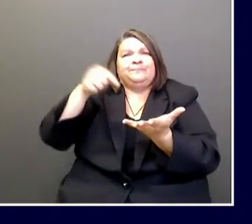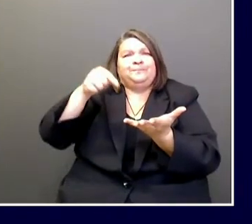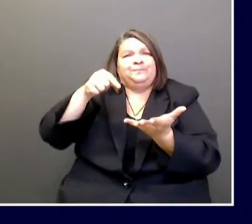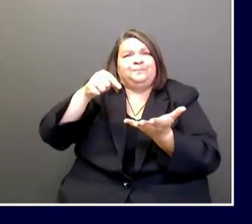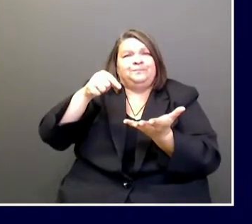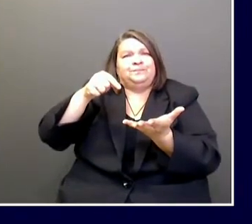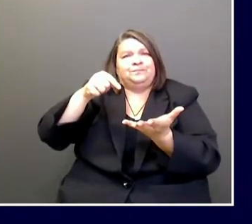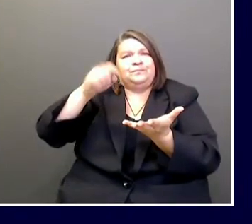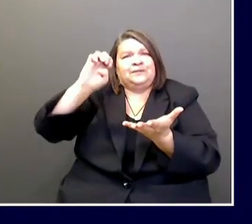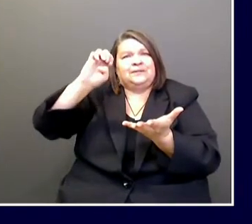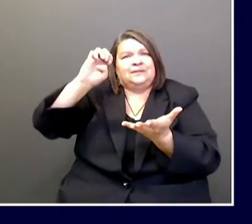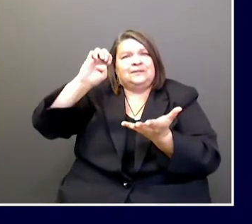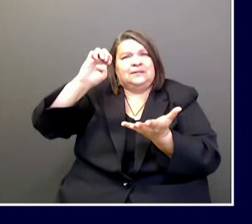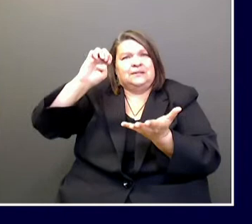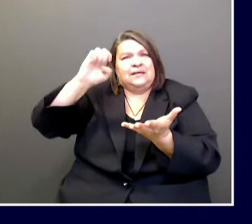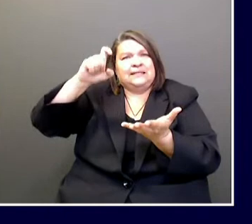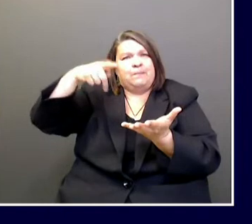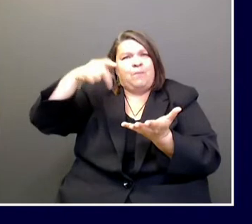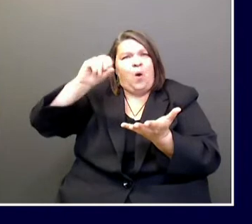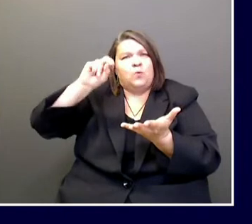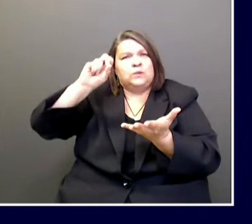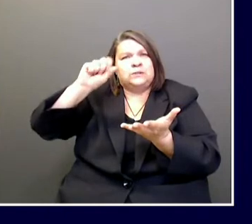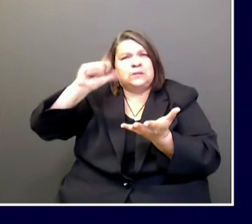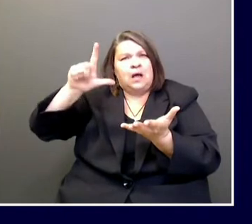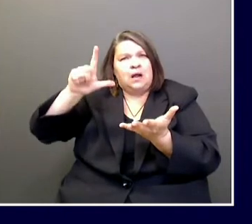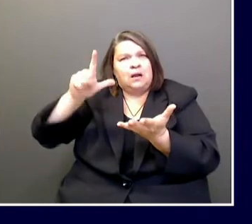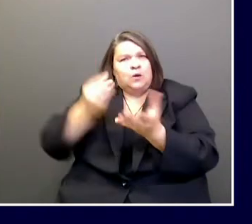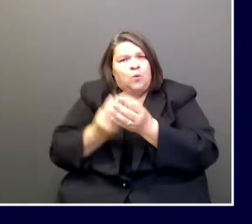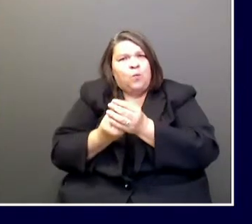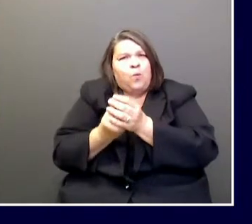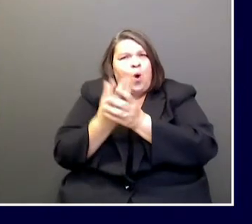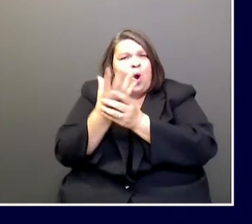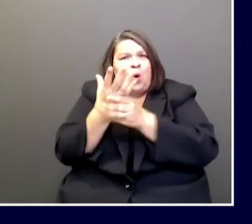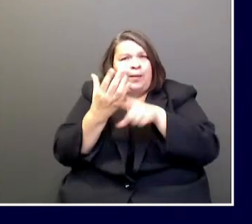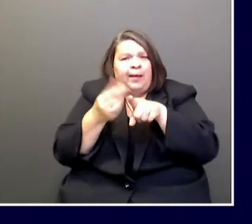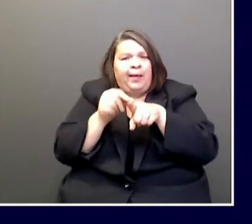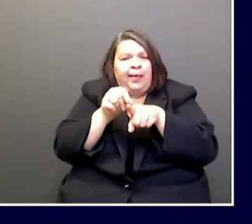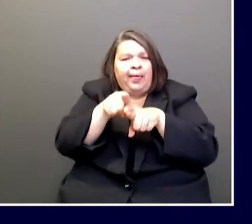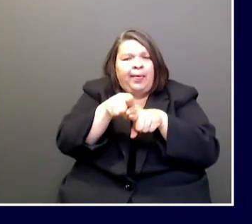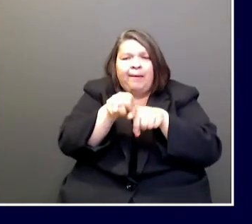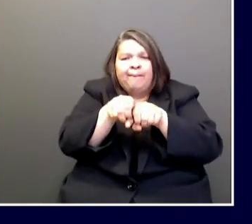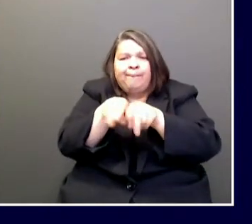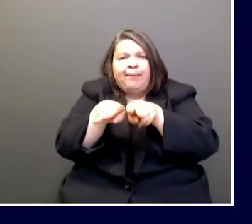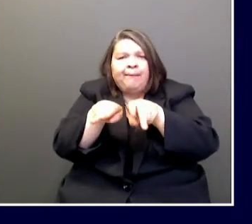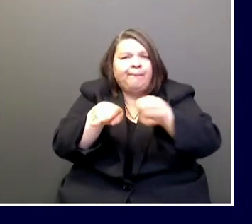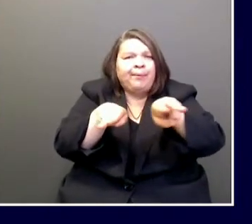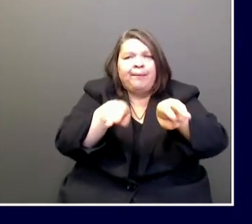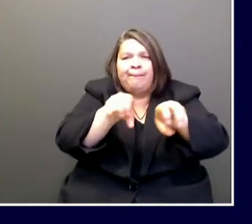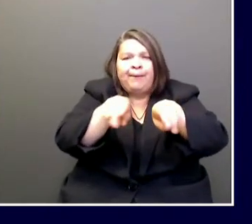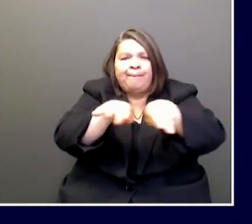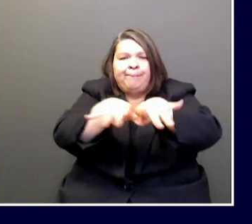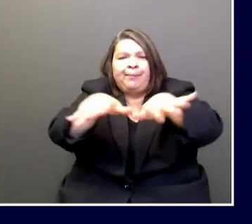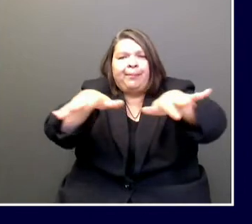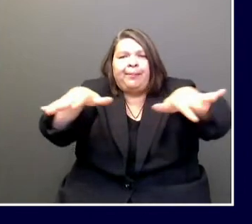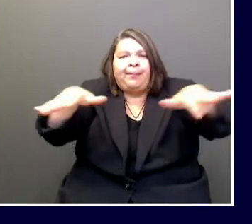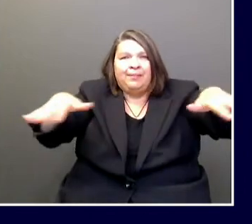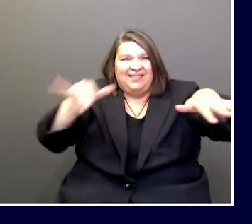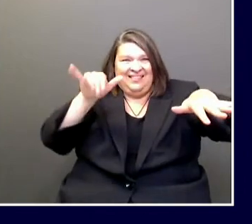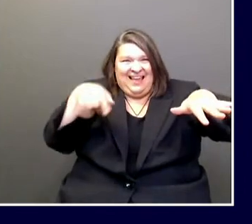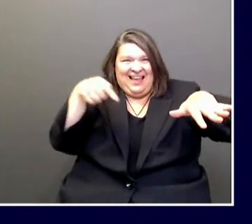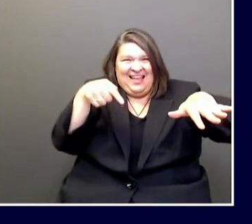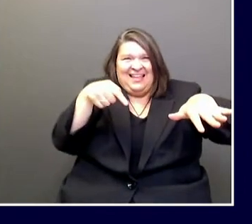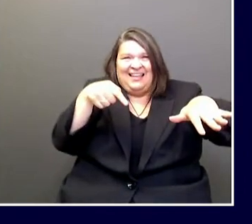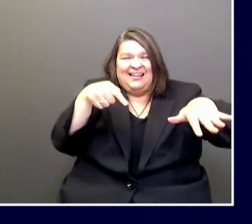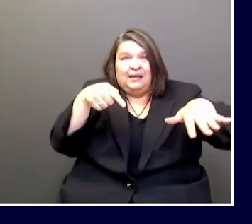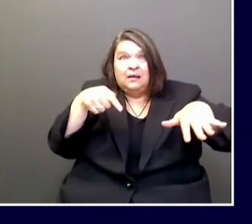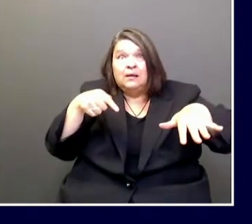smaller now given our vaccination rate, or does the possibility of breakthrough cases make that the same level of risk,